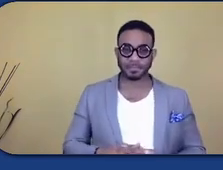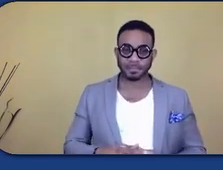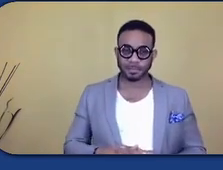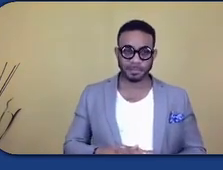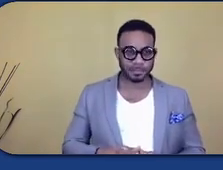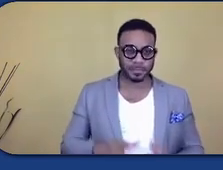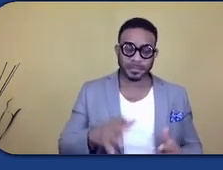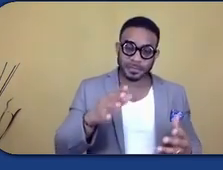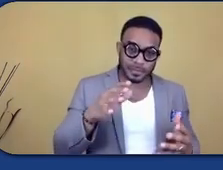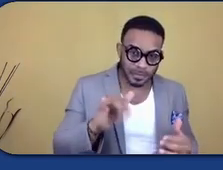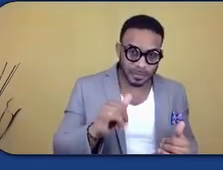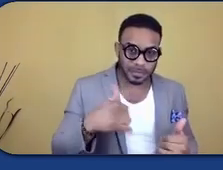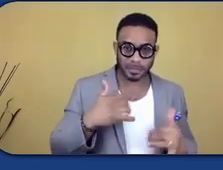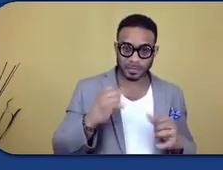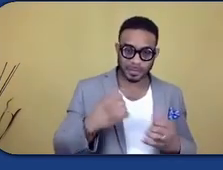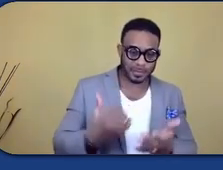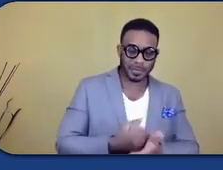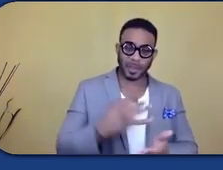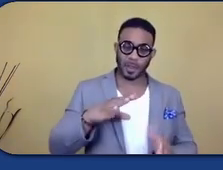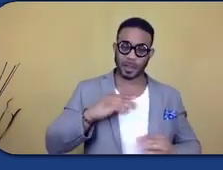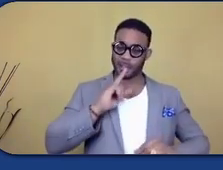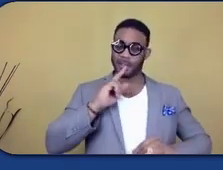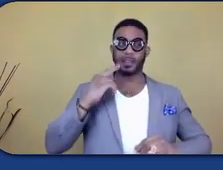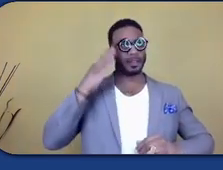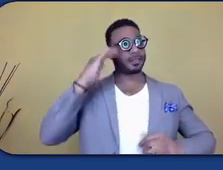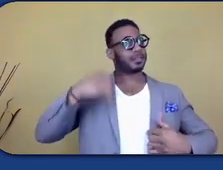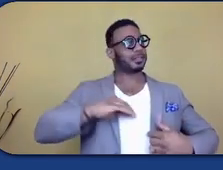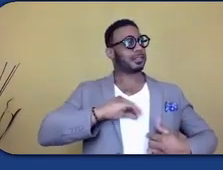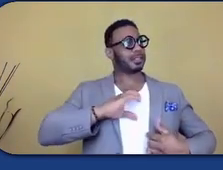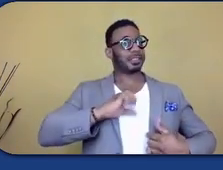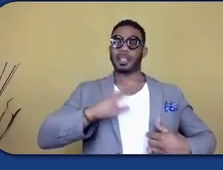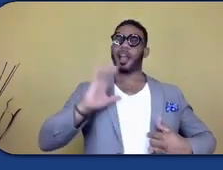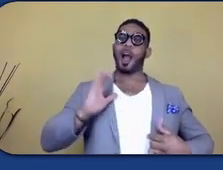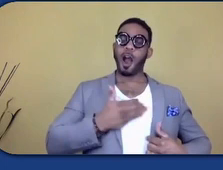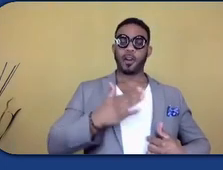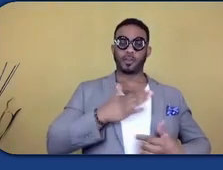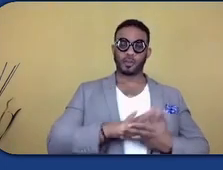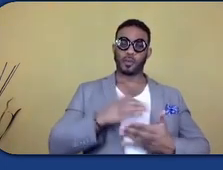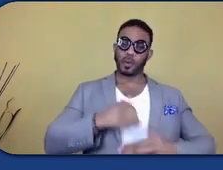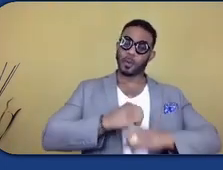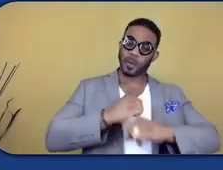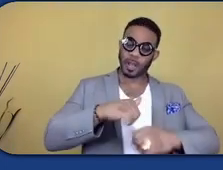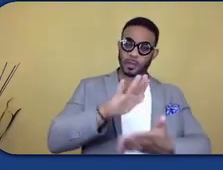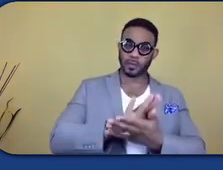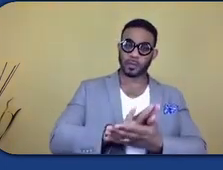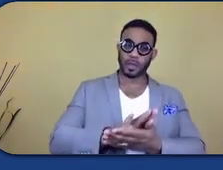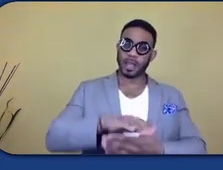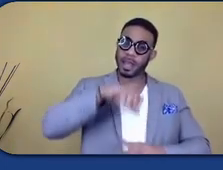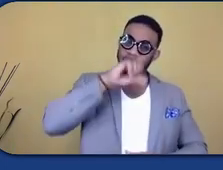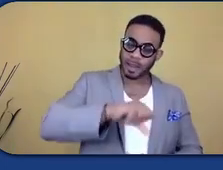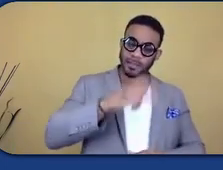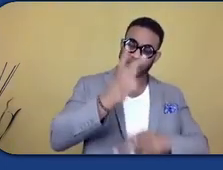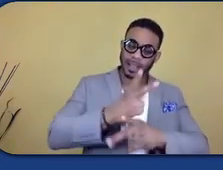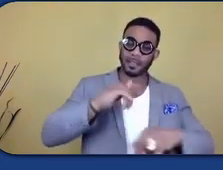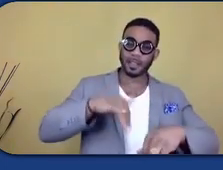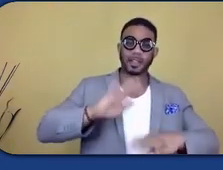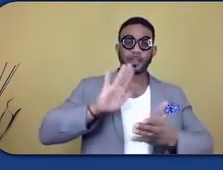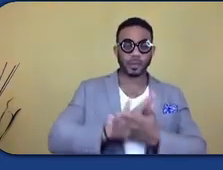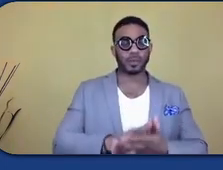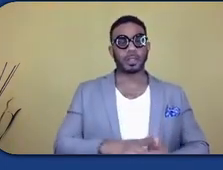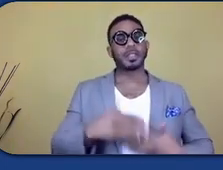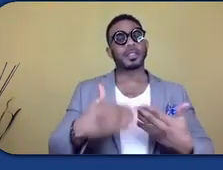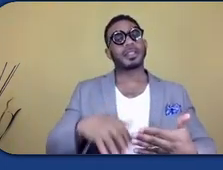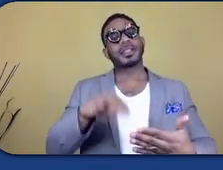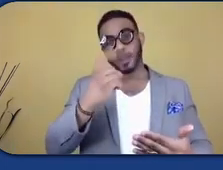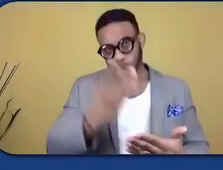site. And with that, then they can create that ownership, like, this is our school. We own the school, they can protect the school, love it, and